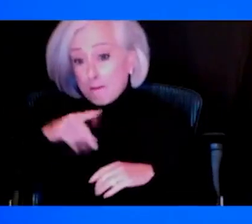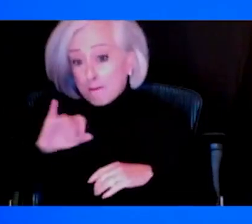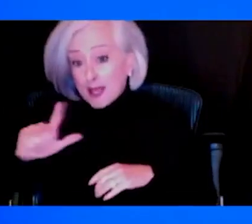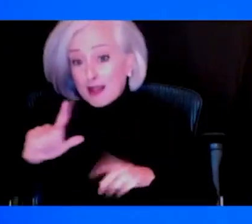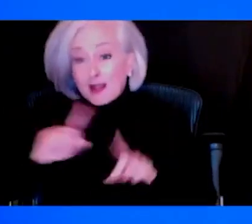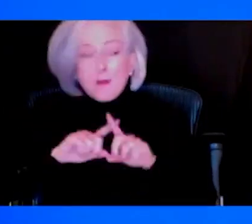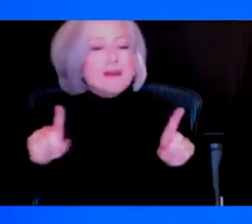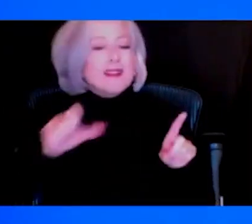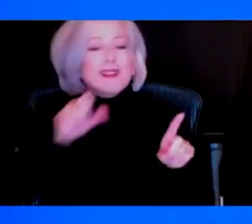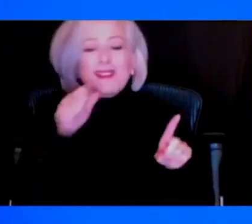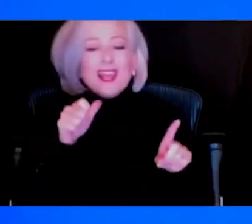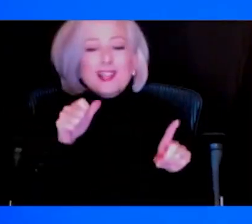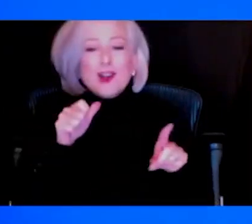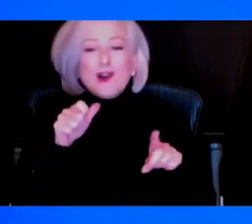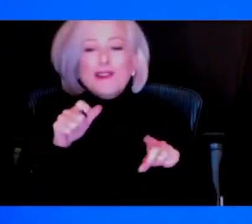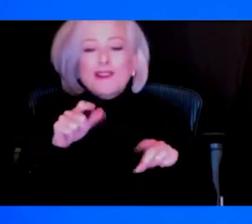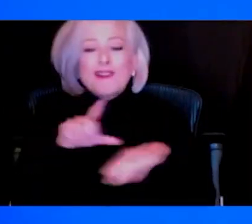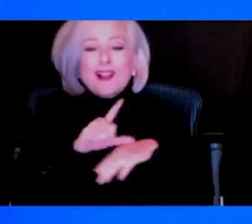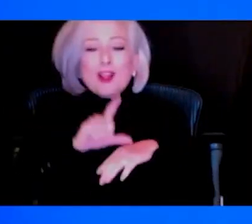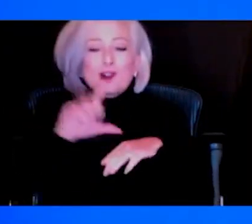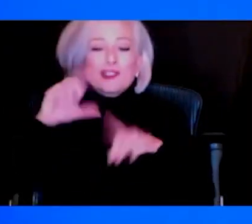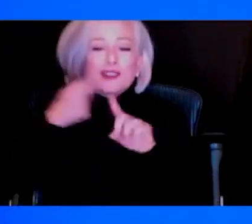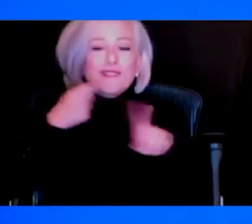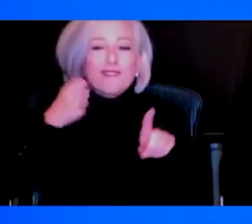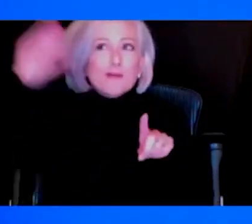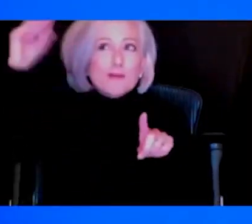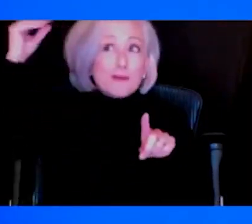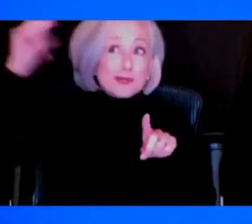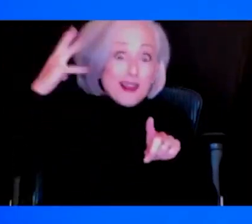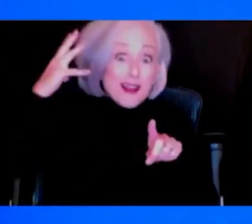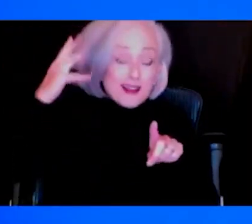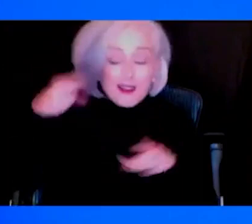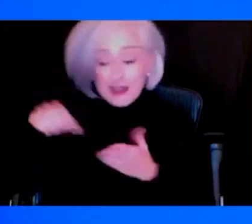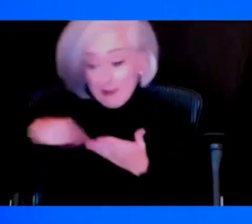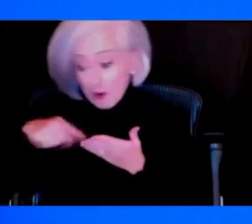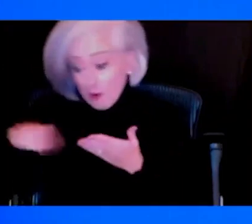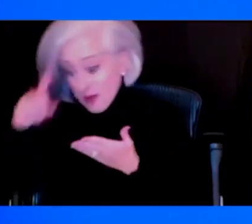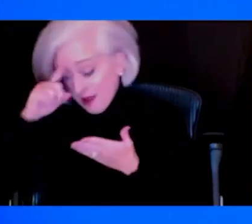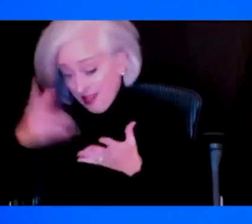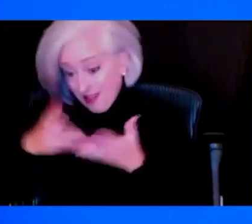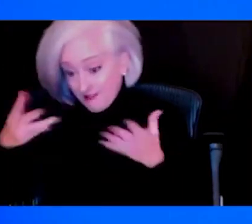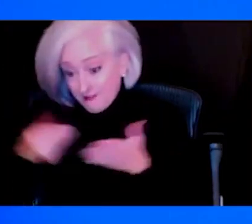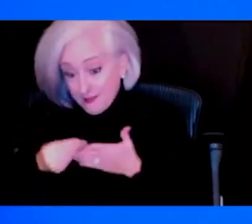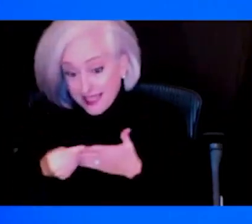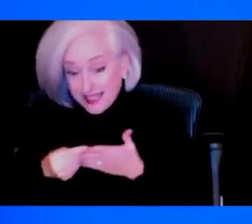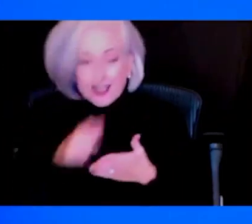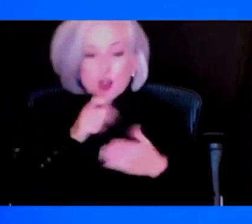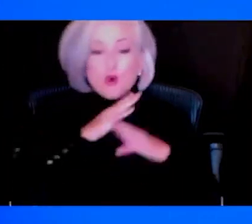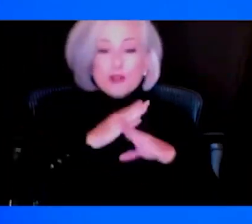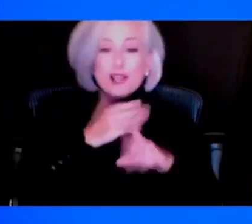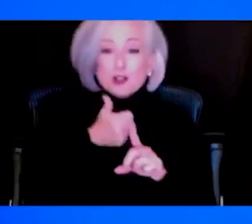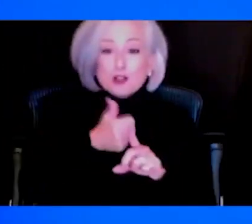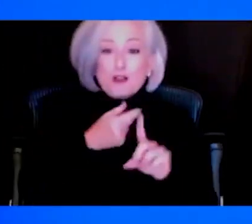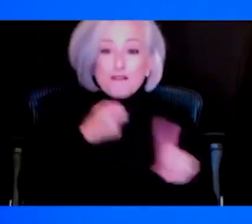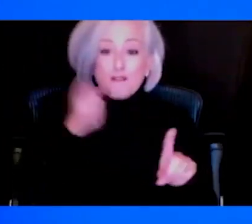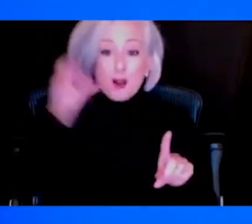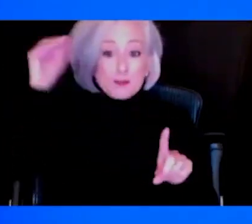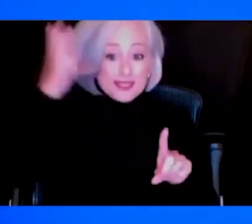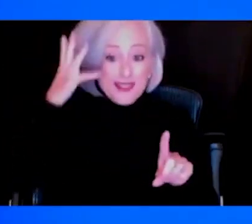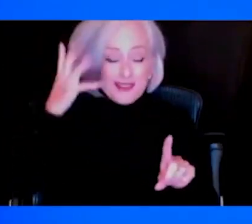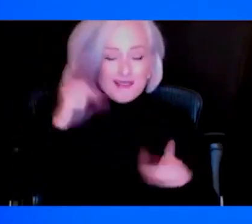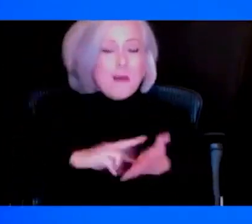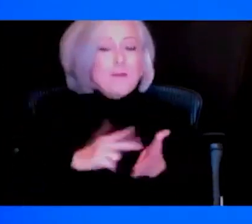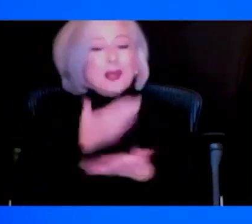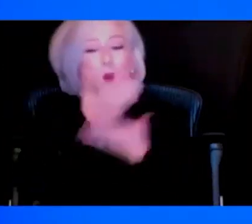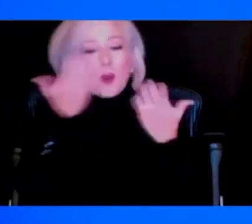day, if you're going to pay all that money and you're not protecting yourself from the sun, you're wasting your money, and you're not going to get the lasting benefit